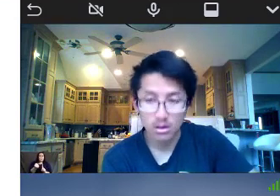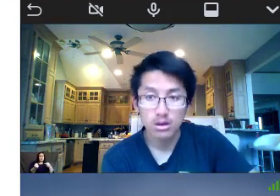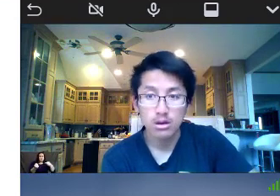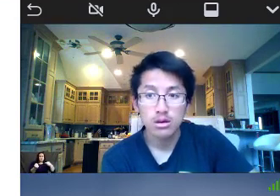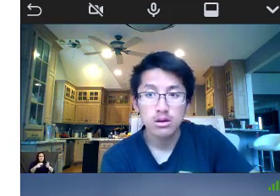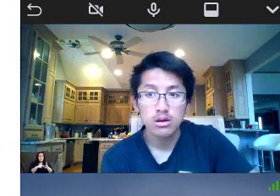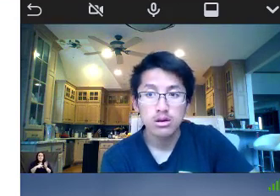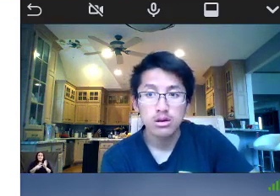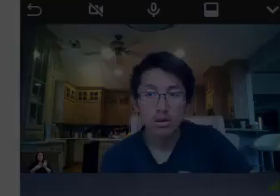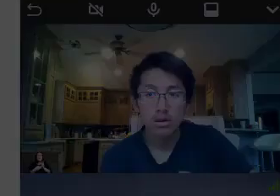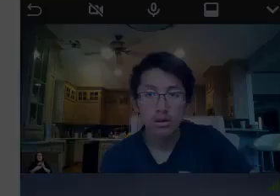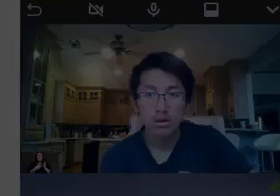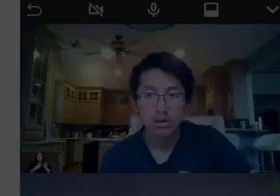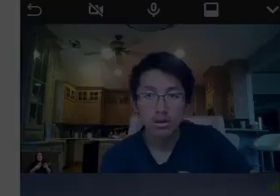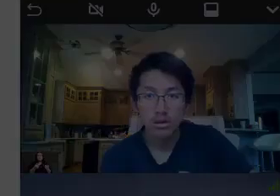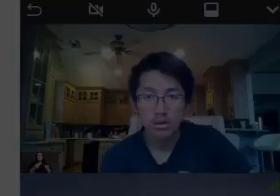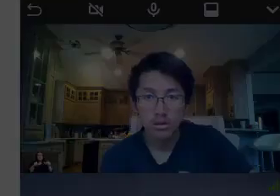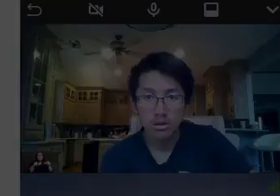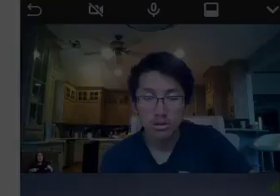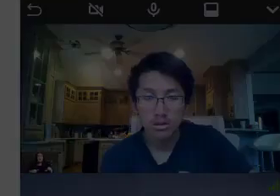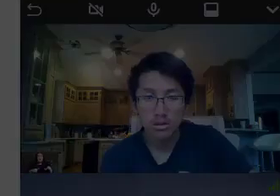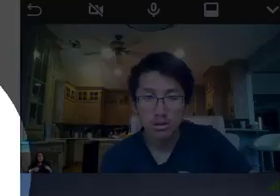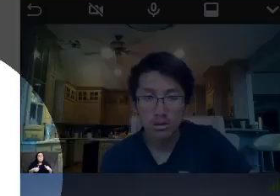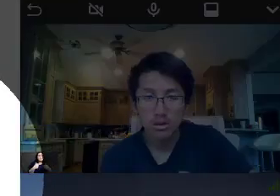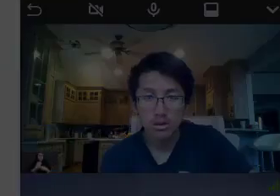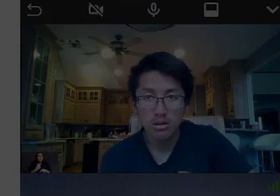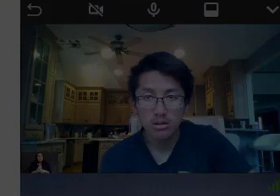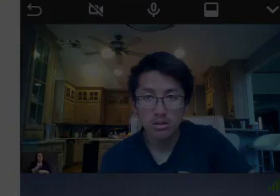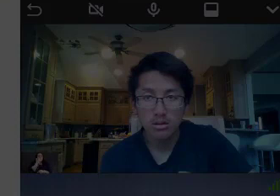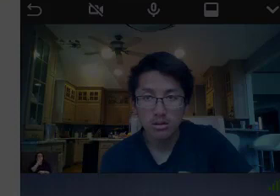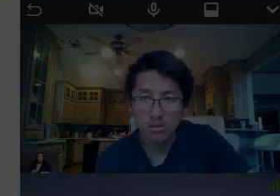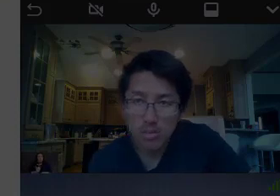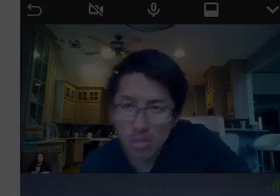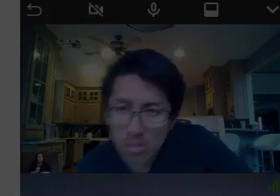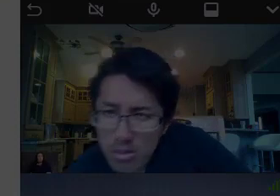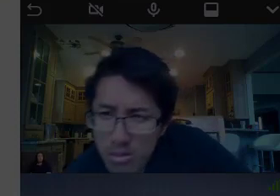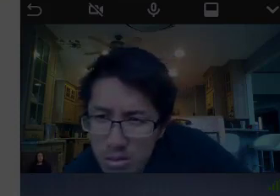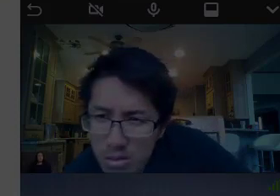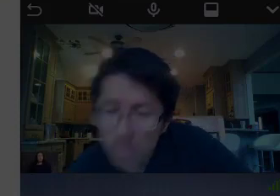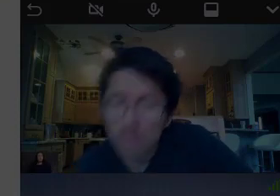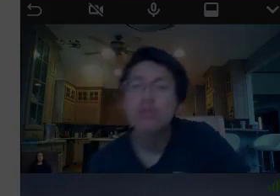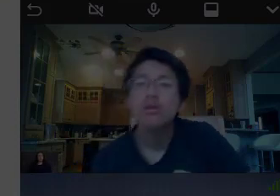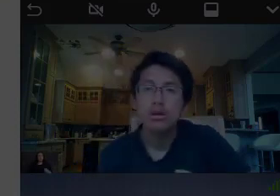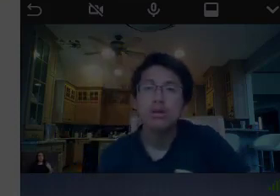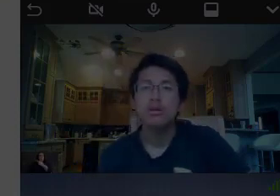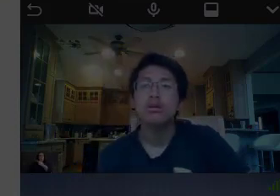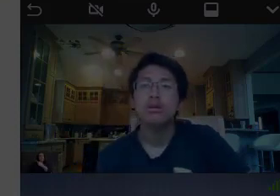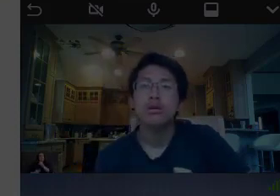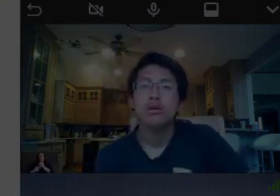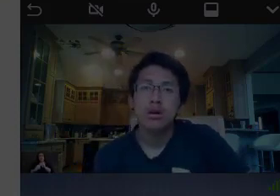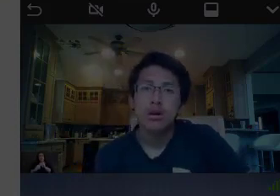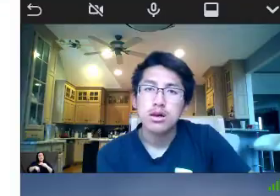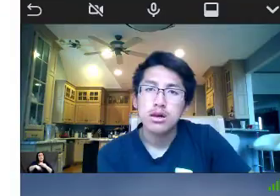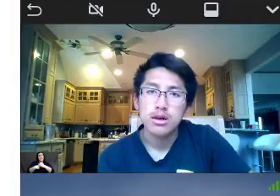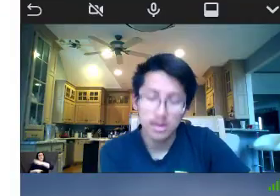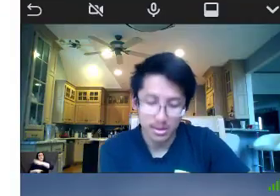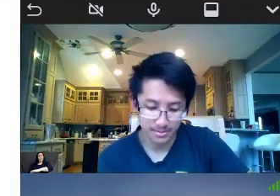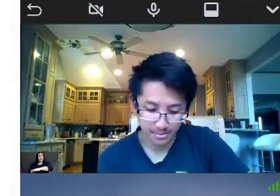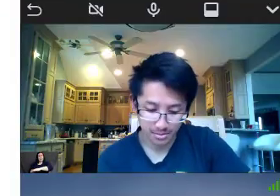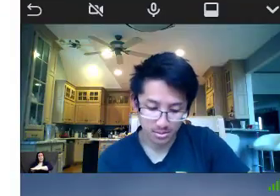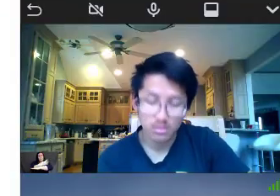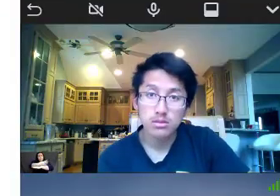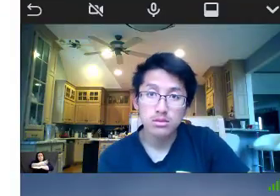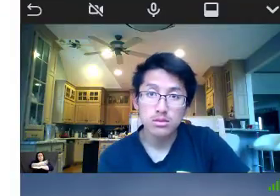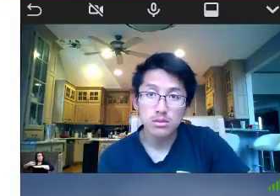here is flow over a flat plate, right? And in this case, the boundary condition, the plate is